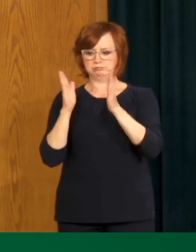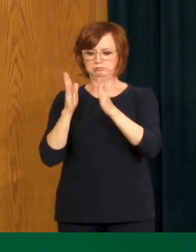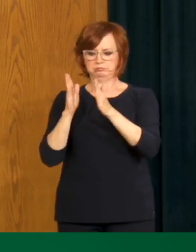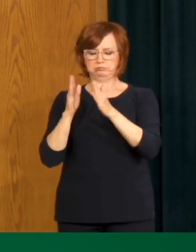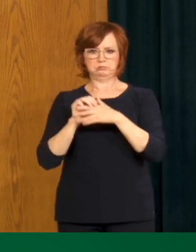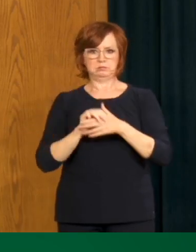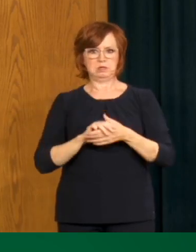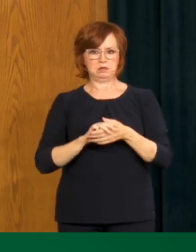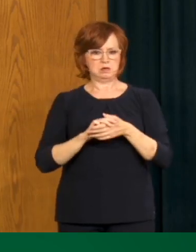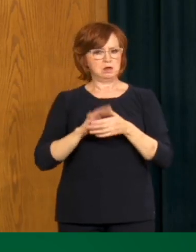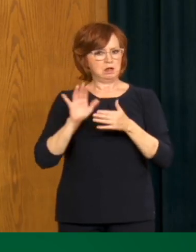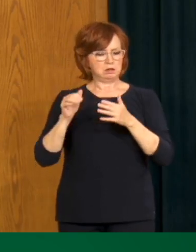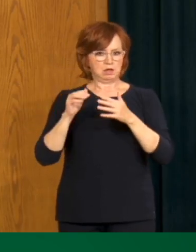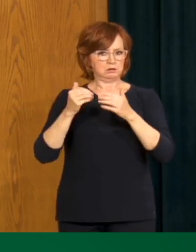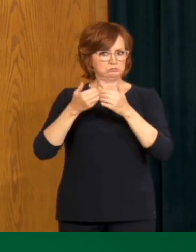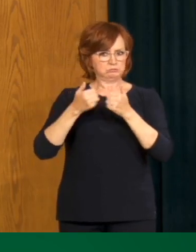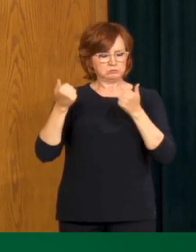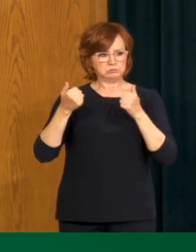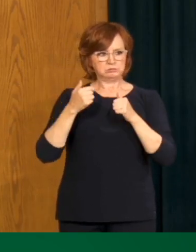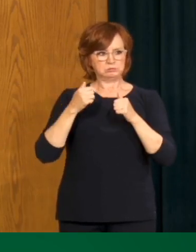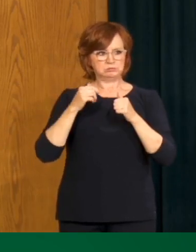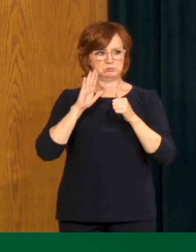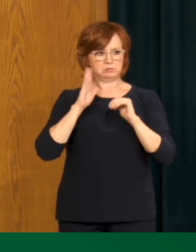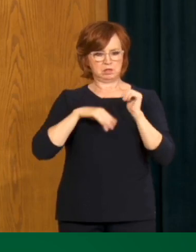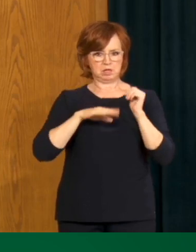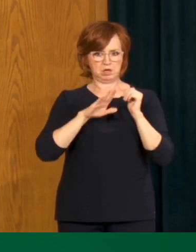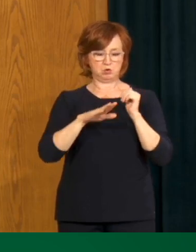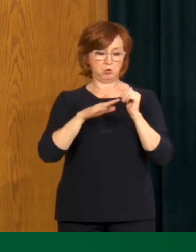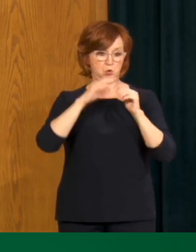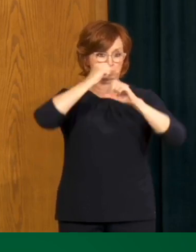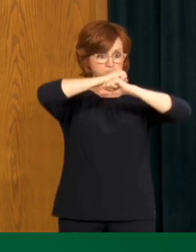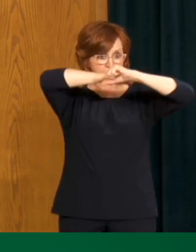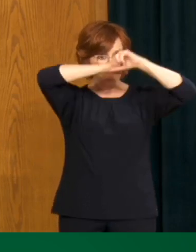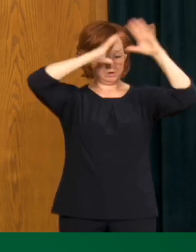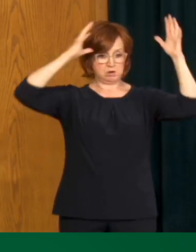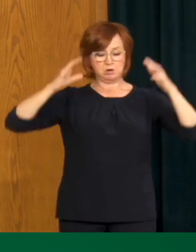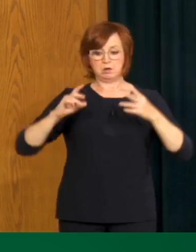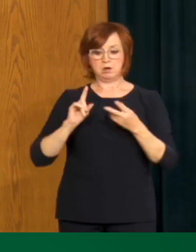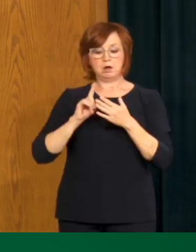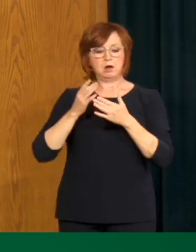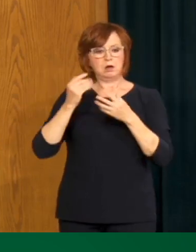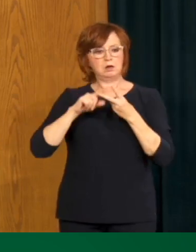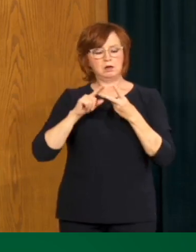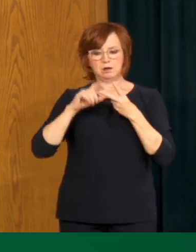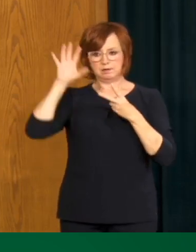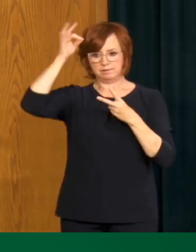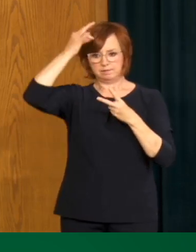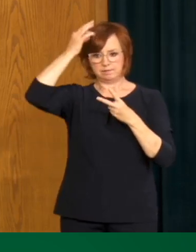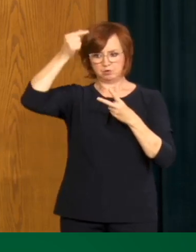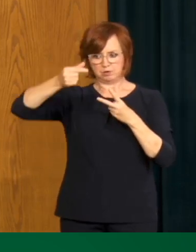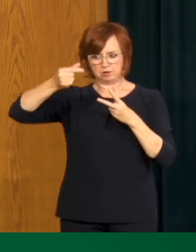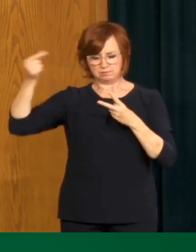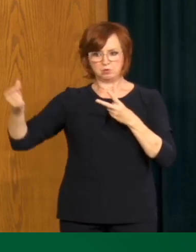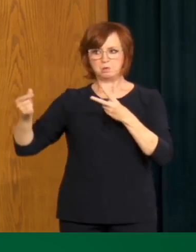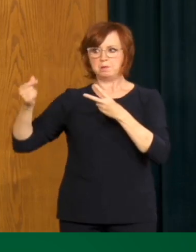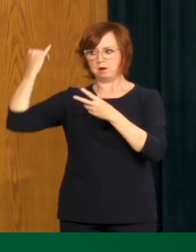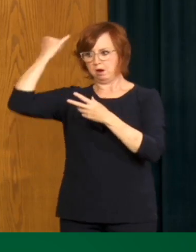And what kind of engagement you've had with the federal government about basically undercutting a key part of your election platform.